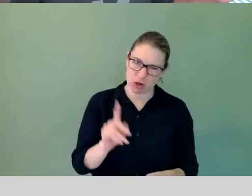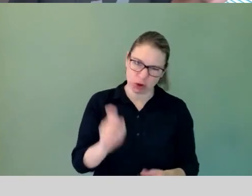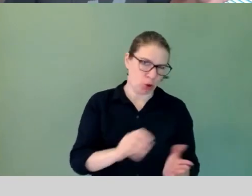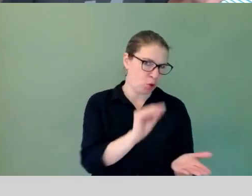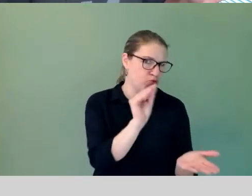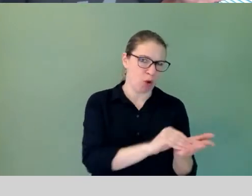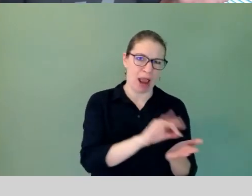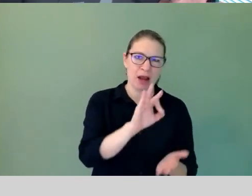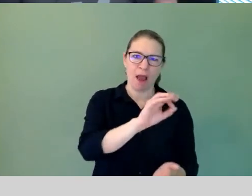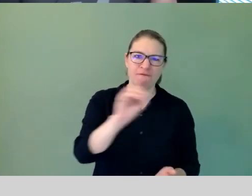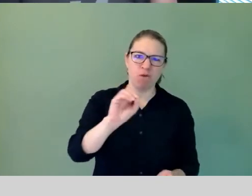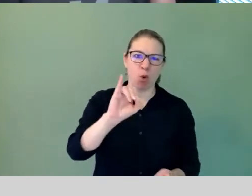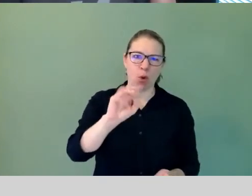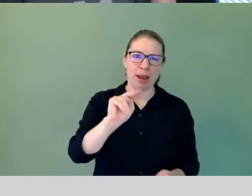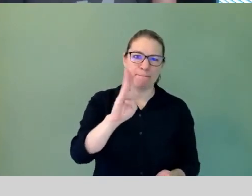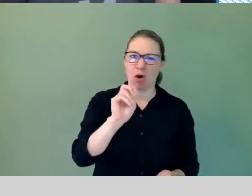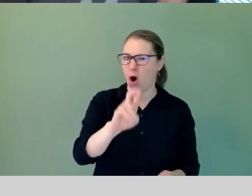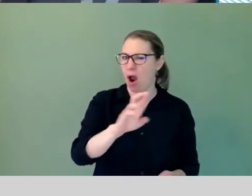mean nothing.